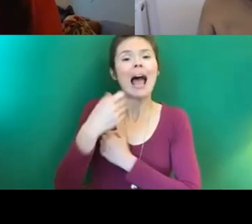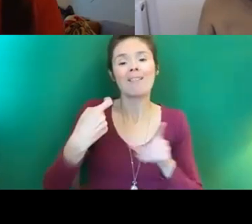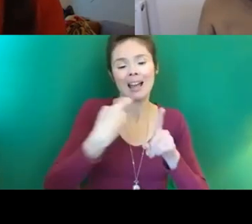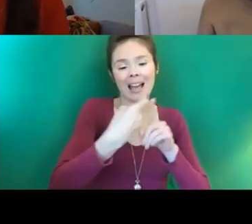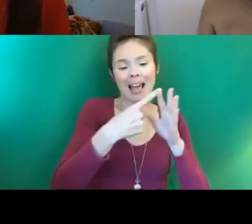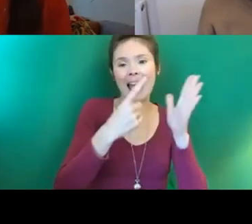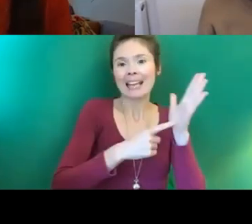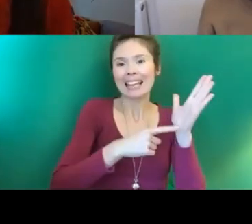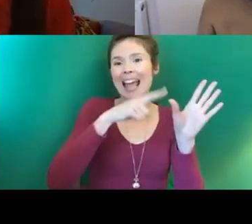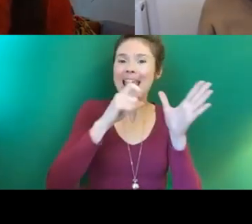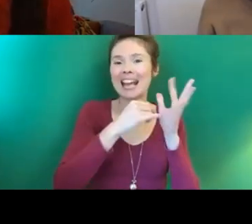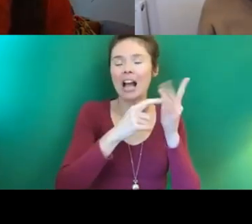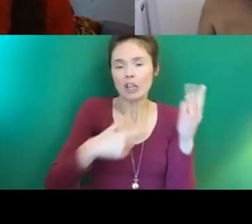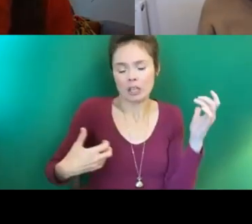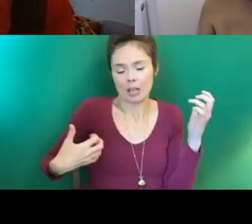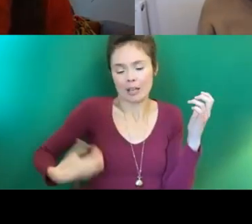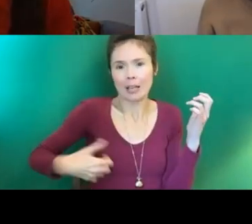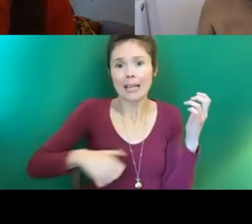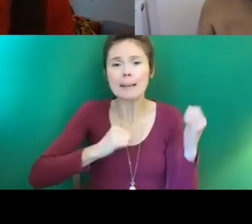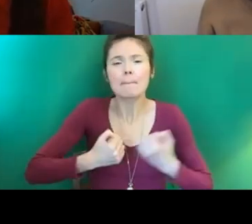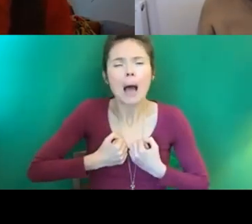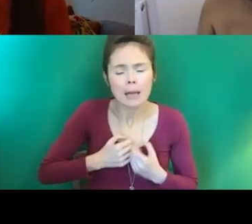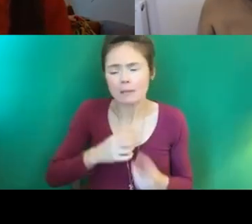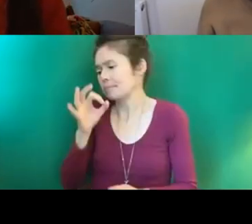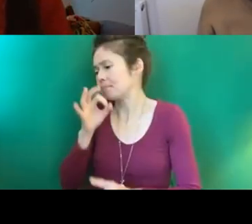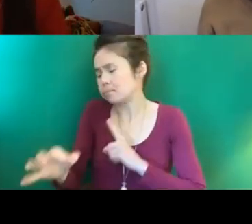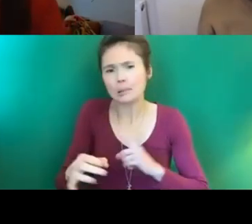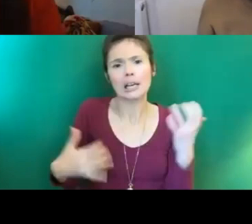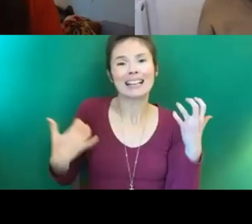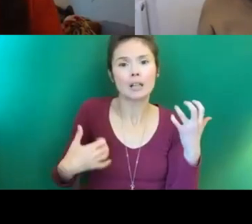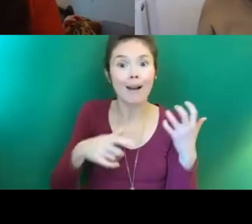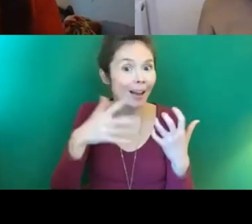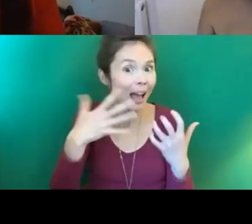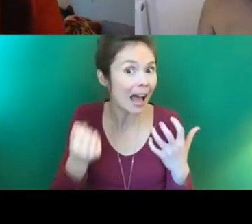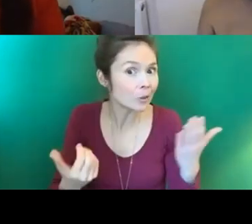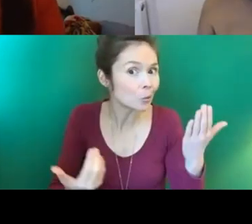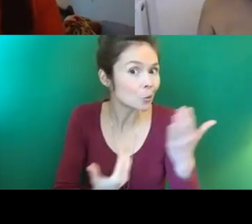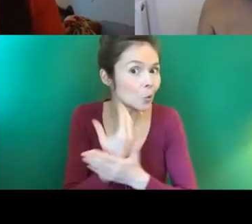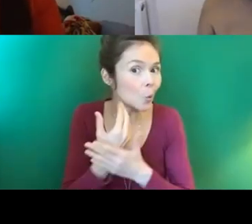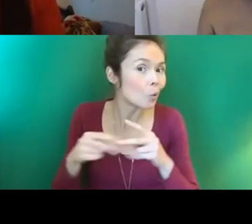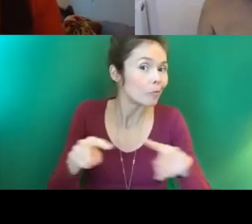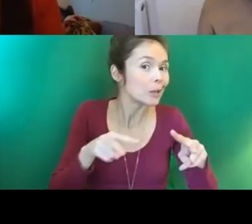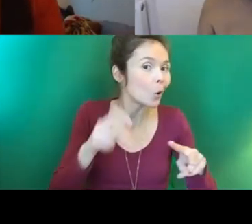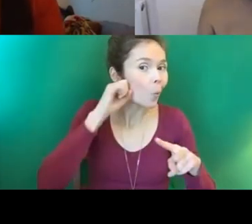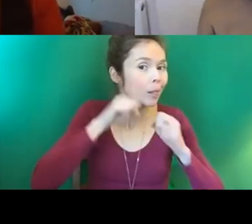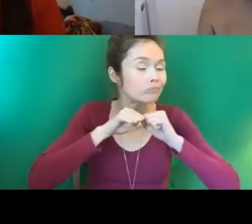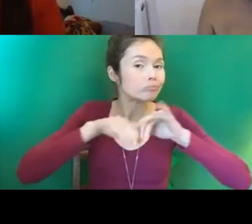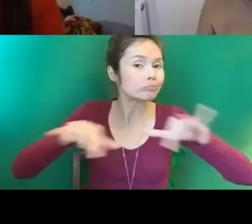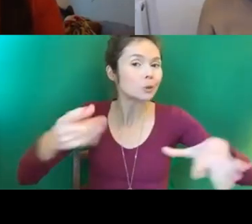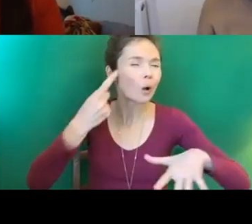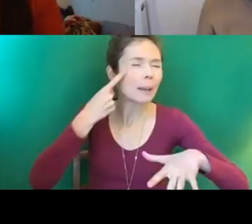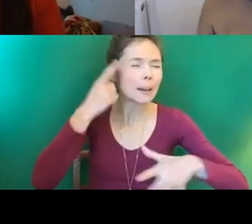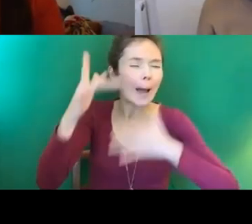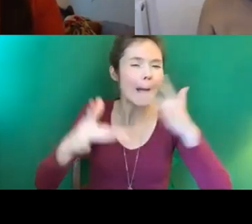guitar. I've got some new videos coming out. Watch out for them in the next sort of couple of months as we get the date for the album